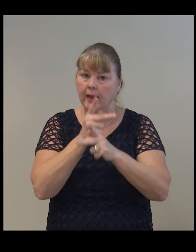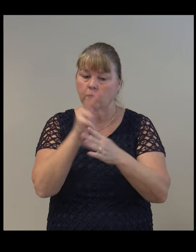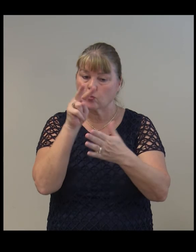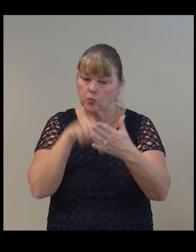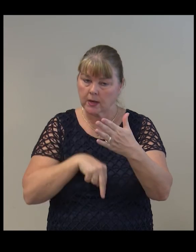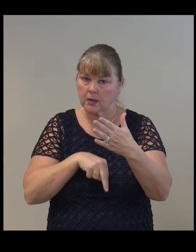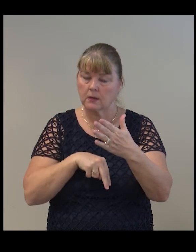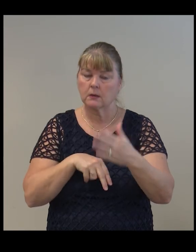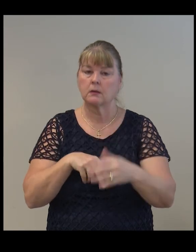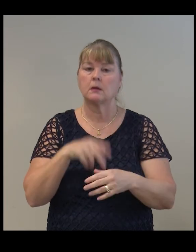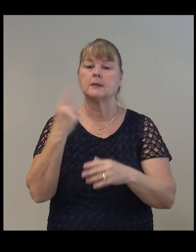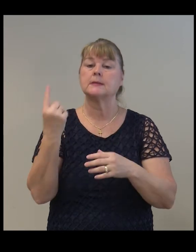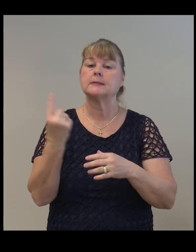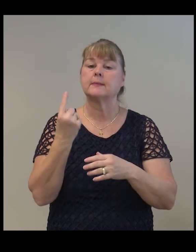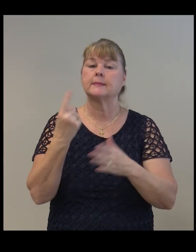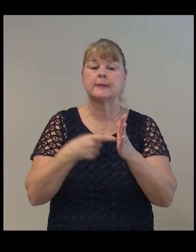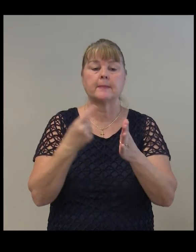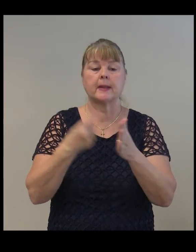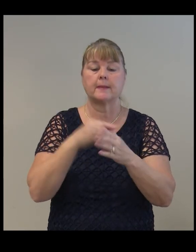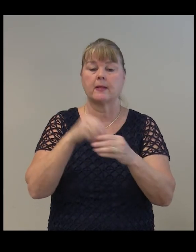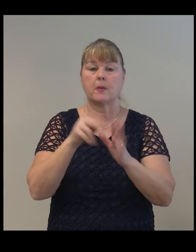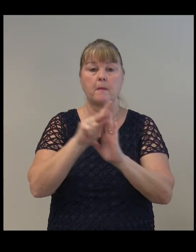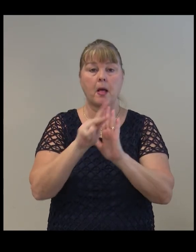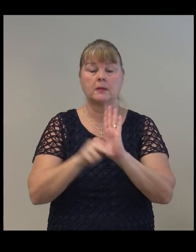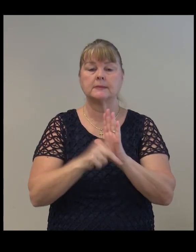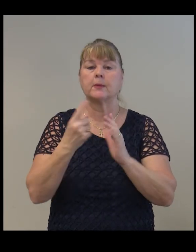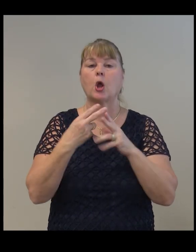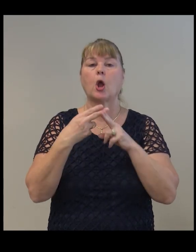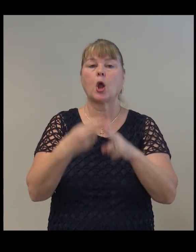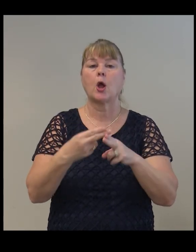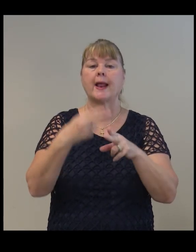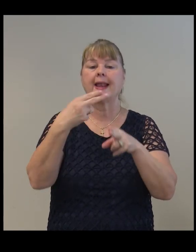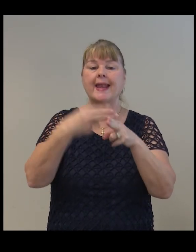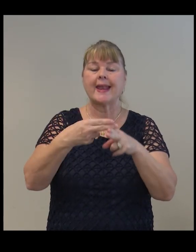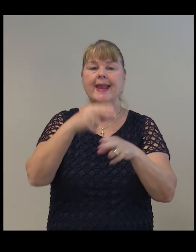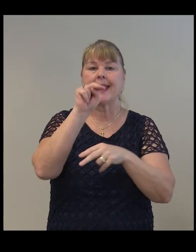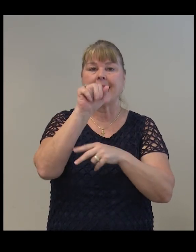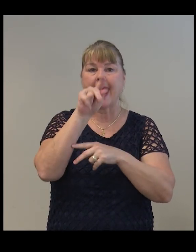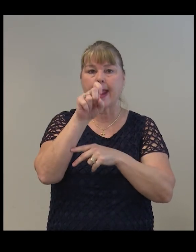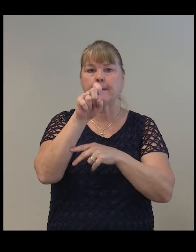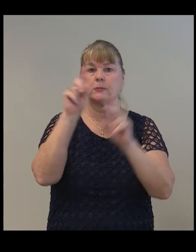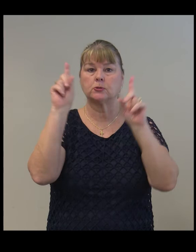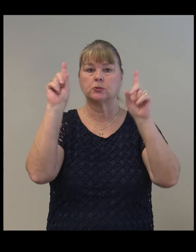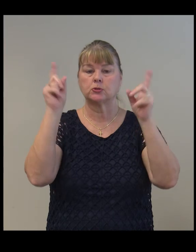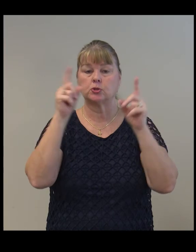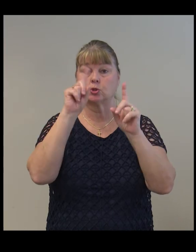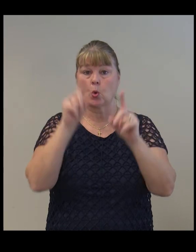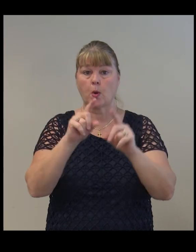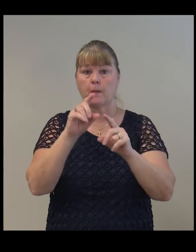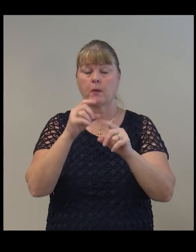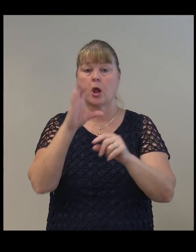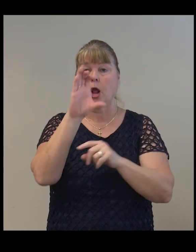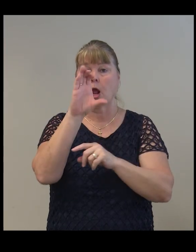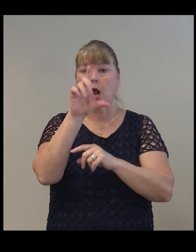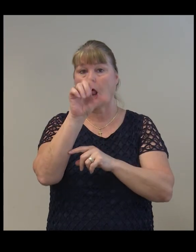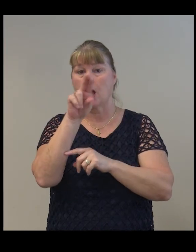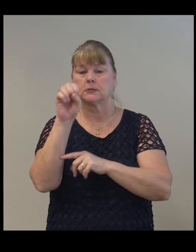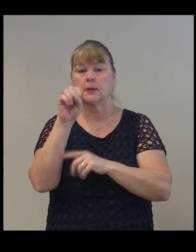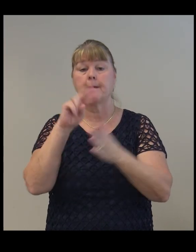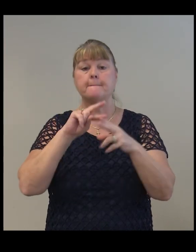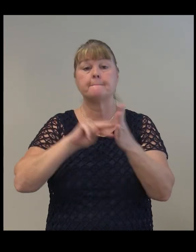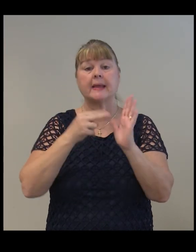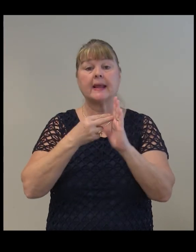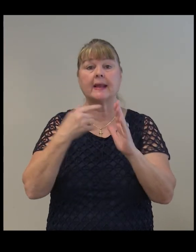very carefully. Sometimes in those policies, there's something called a named storm clause that says if there's a